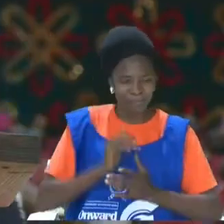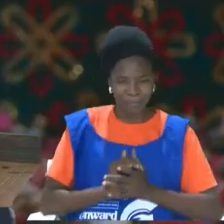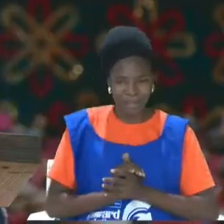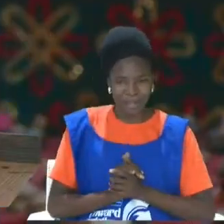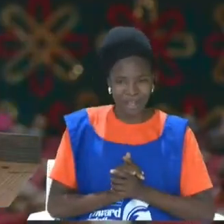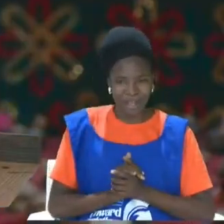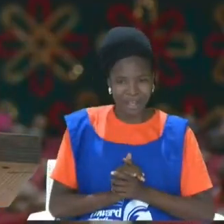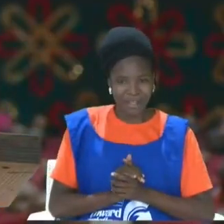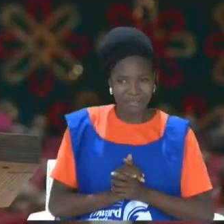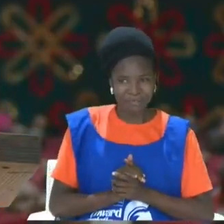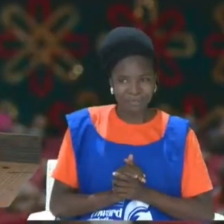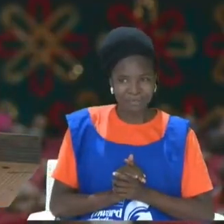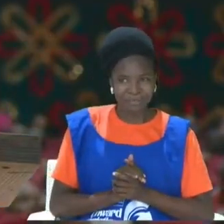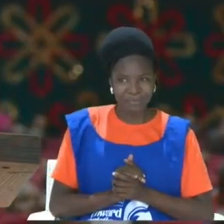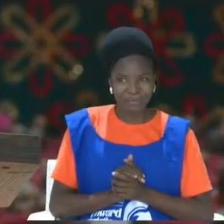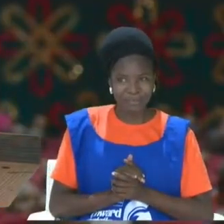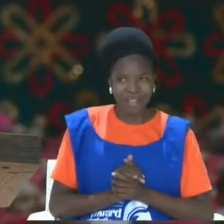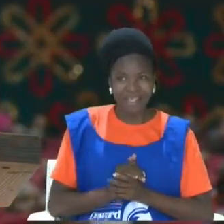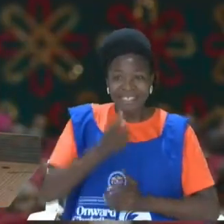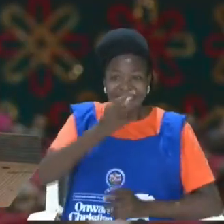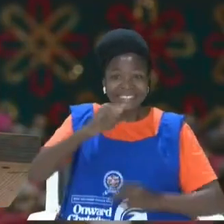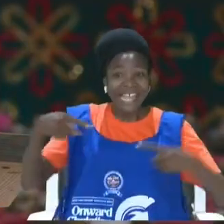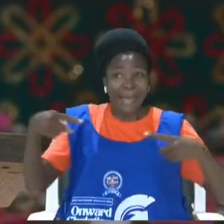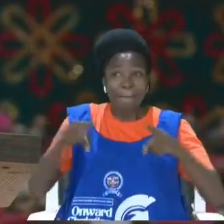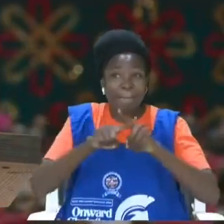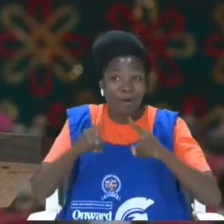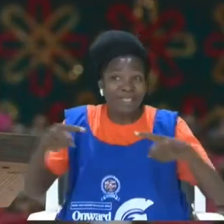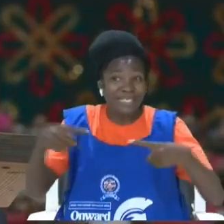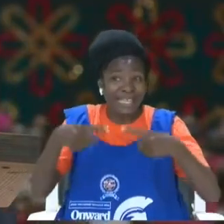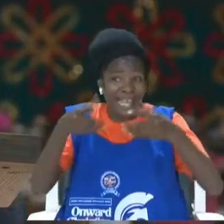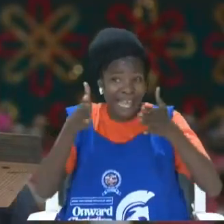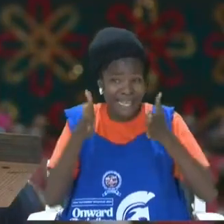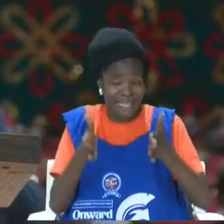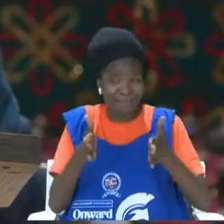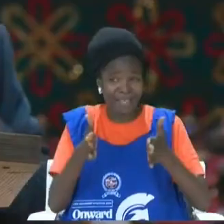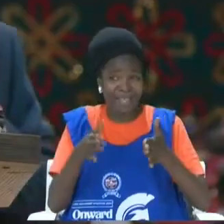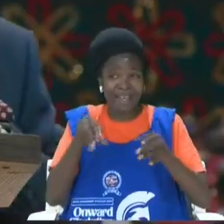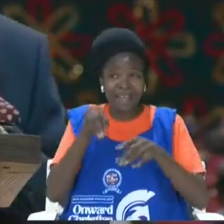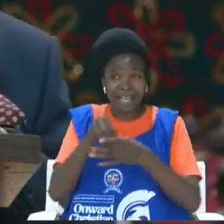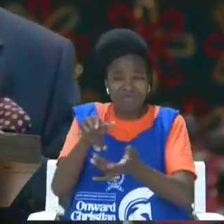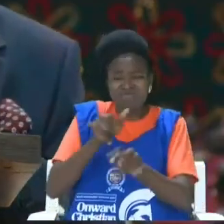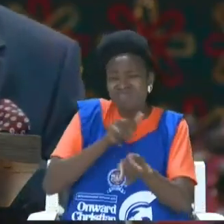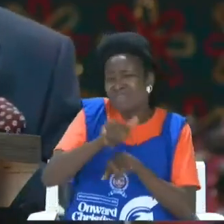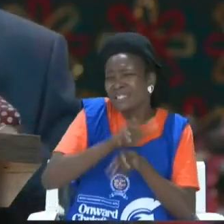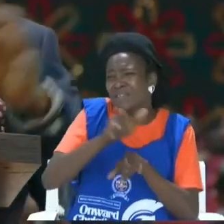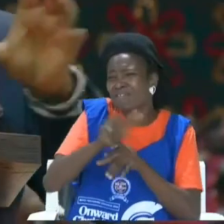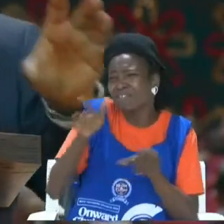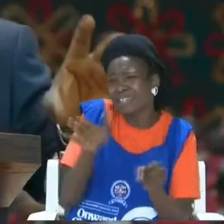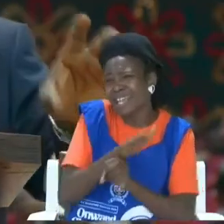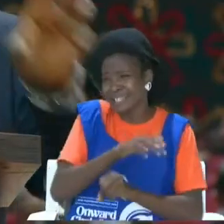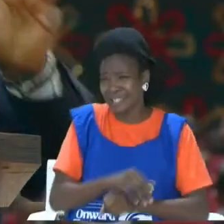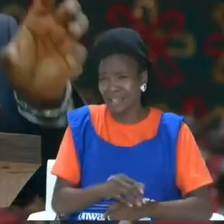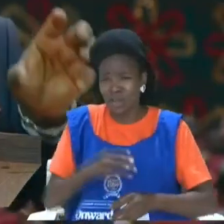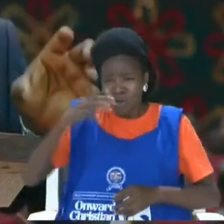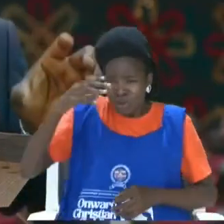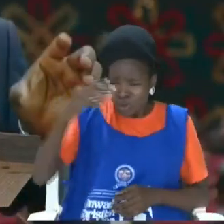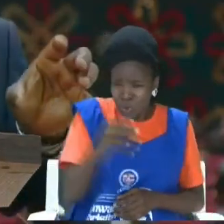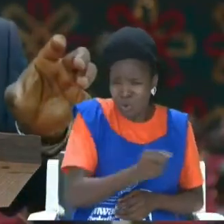But the enemy, in his deceitfulness, took